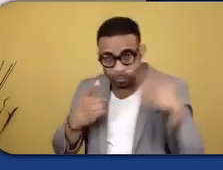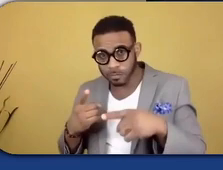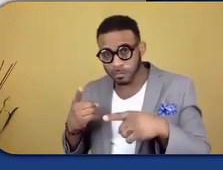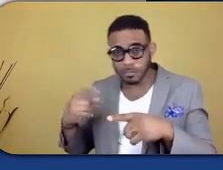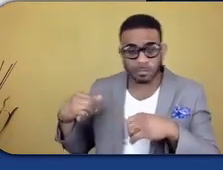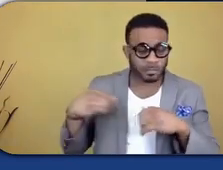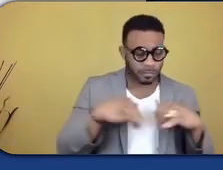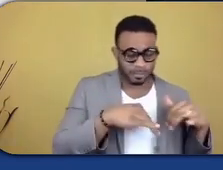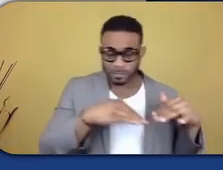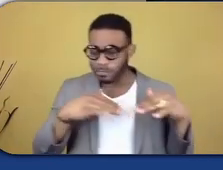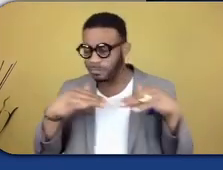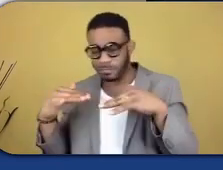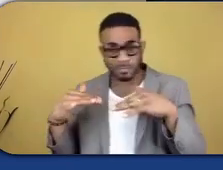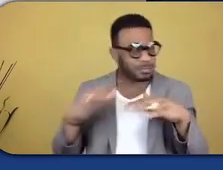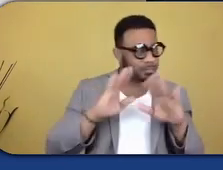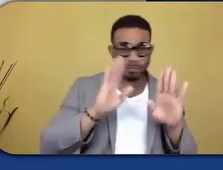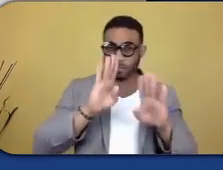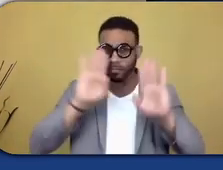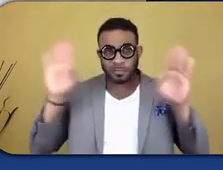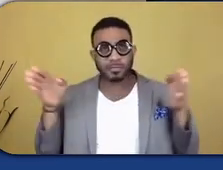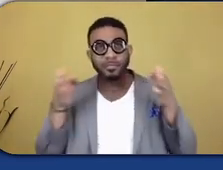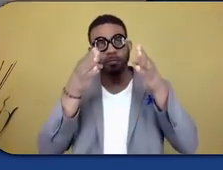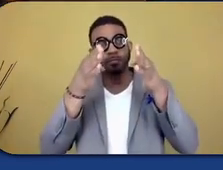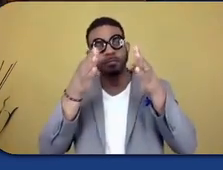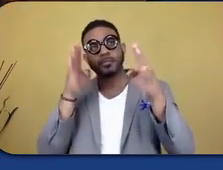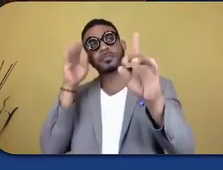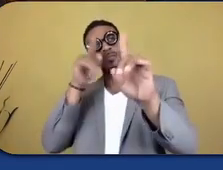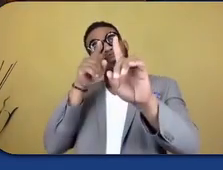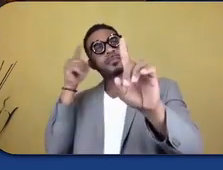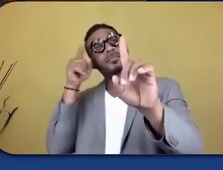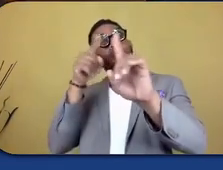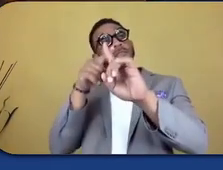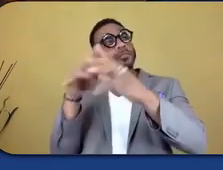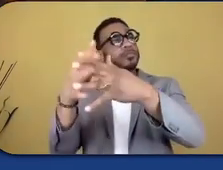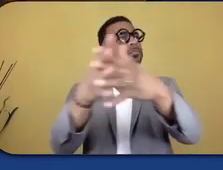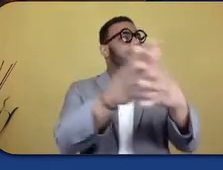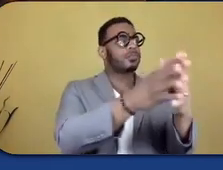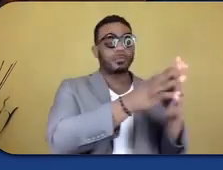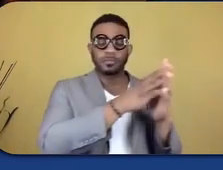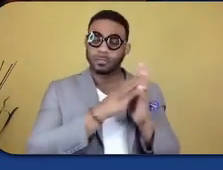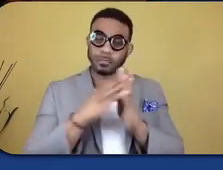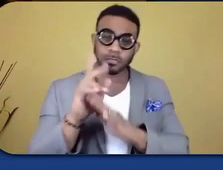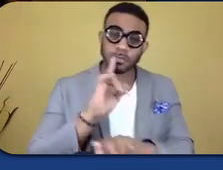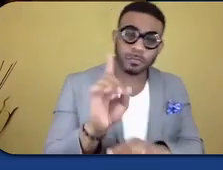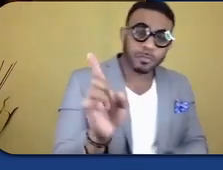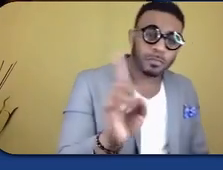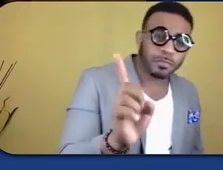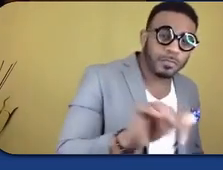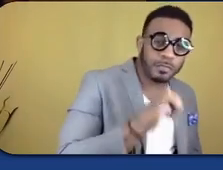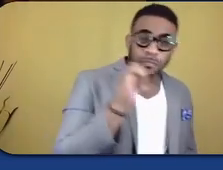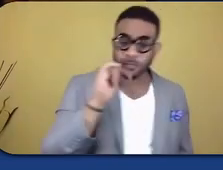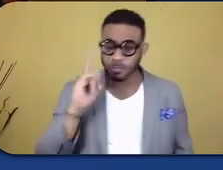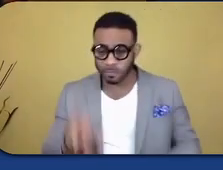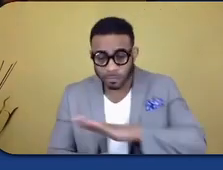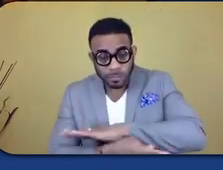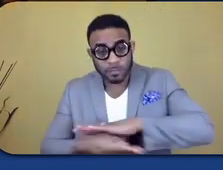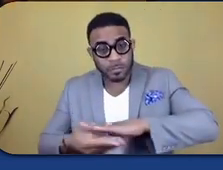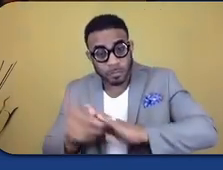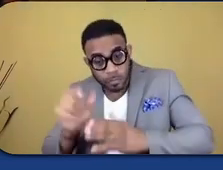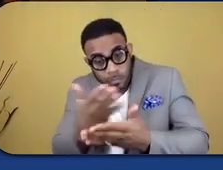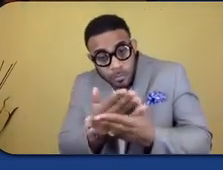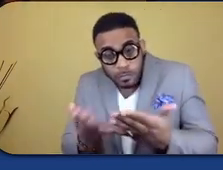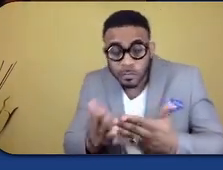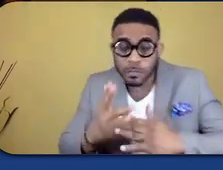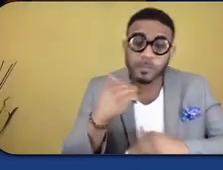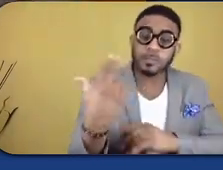be focused. That one day we're gonna make it. No, nobody's keeping. While I'm missing, say no for